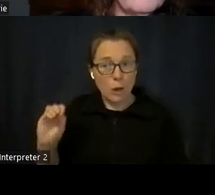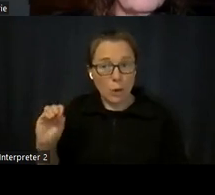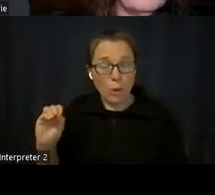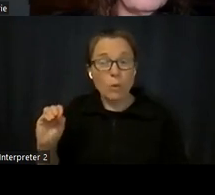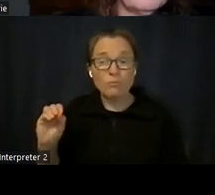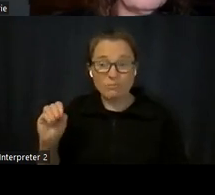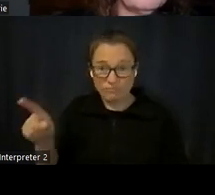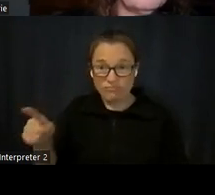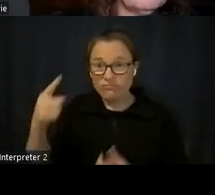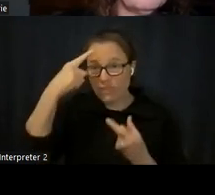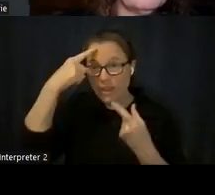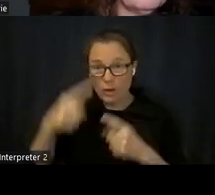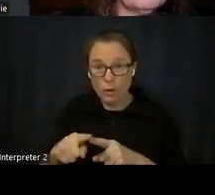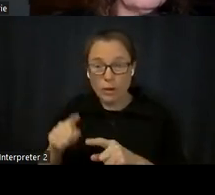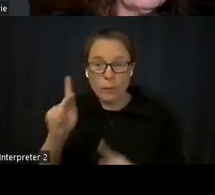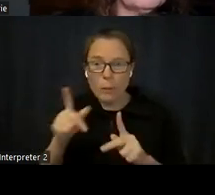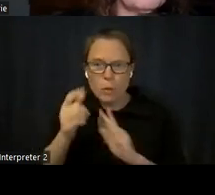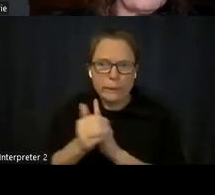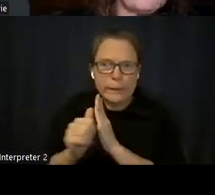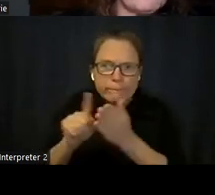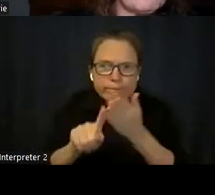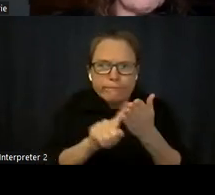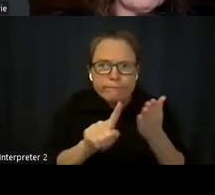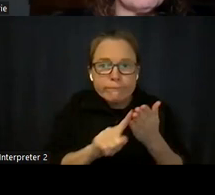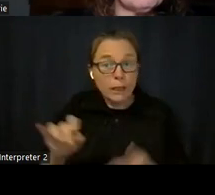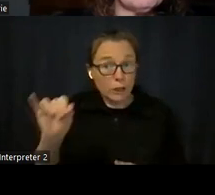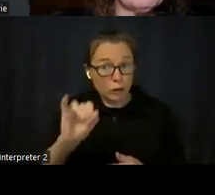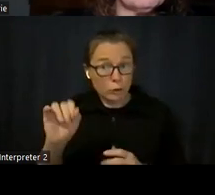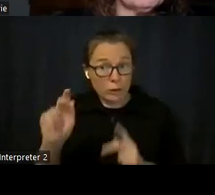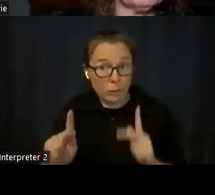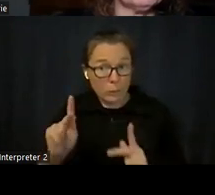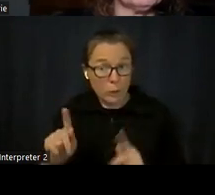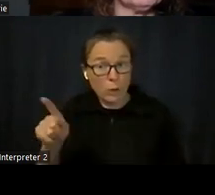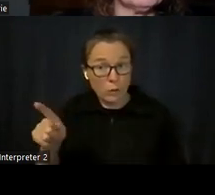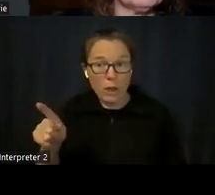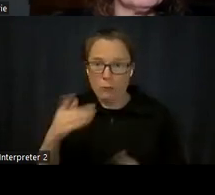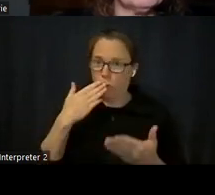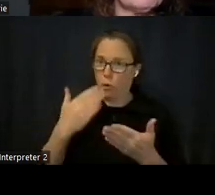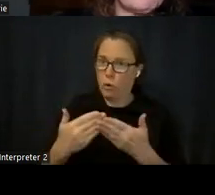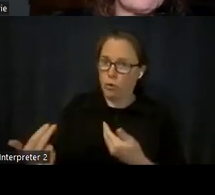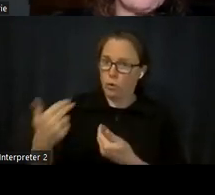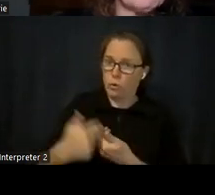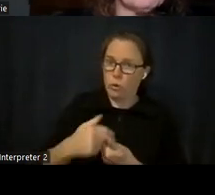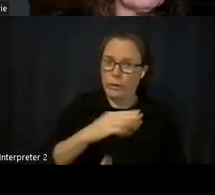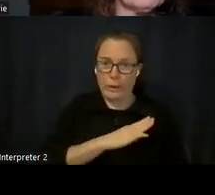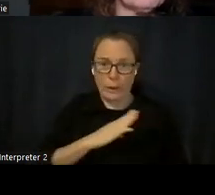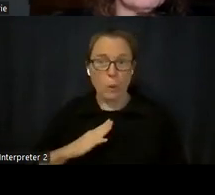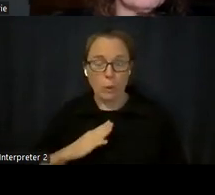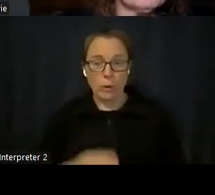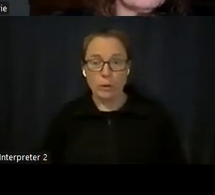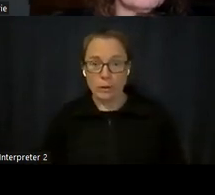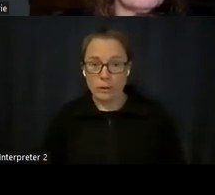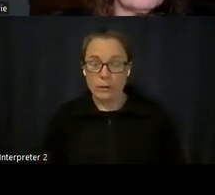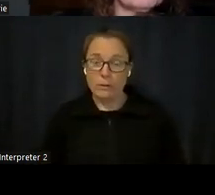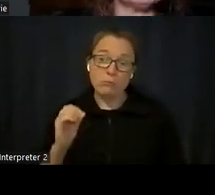the good investigative skills like insurance adjusters would make good members, whether or not it's in the board portion or